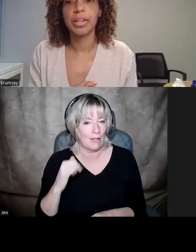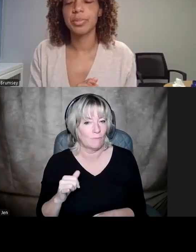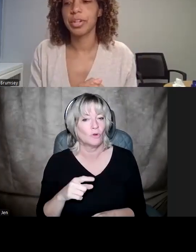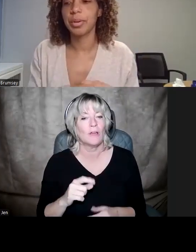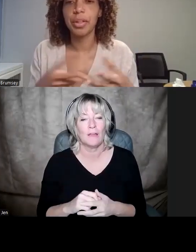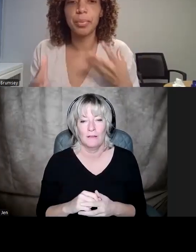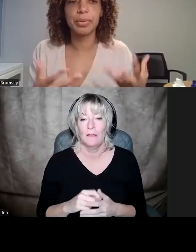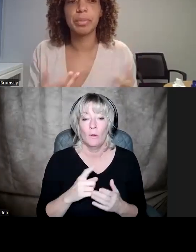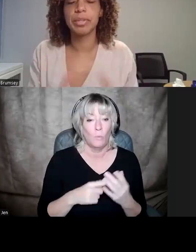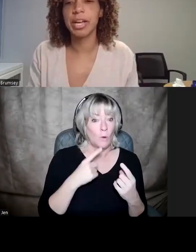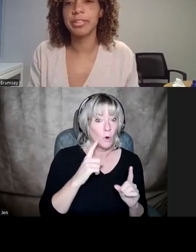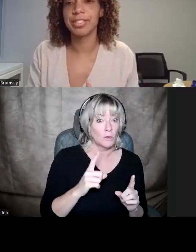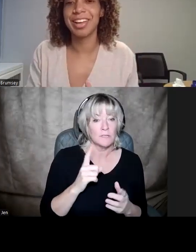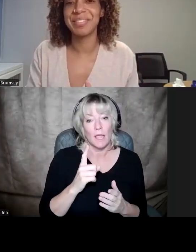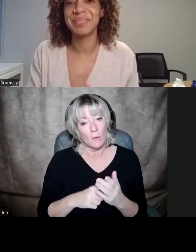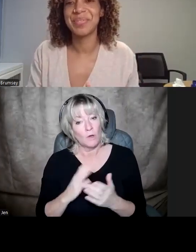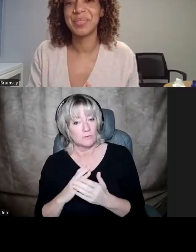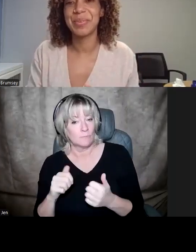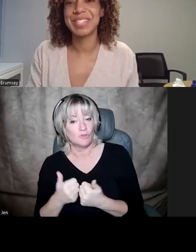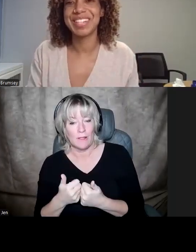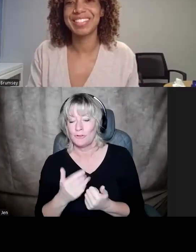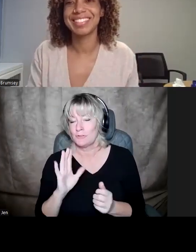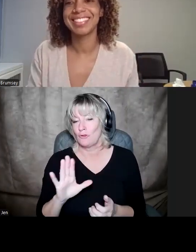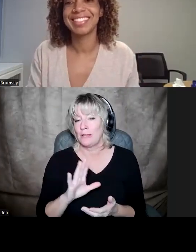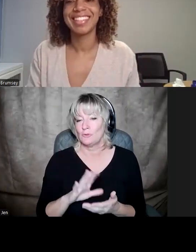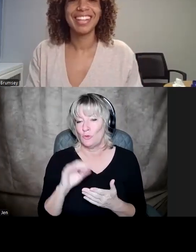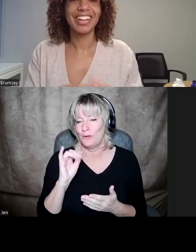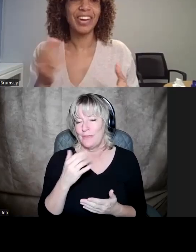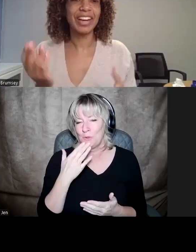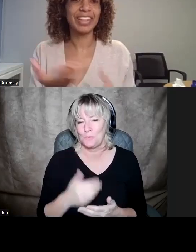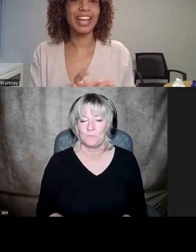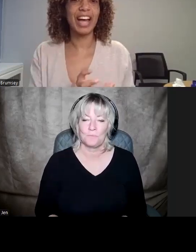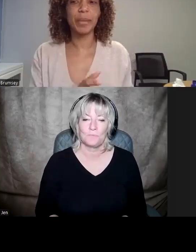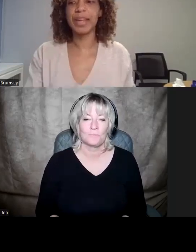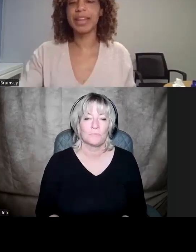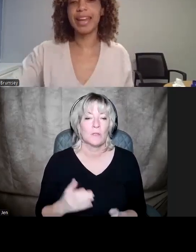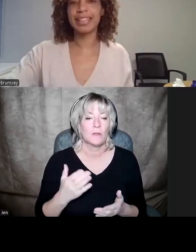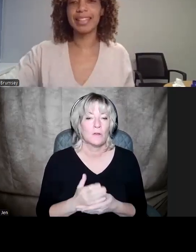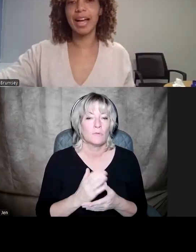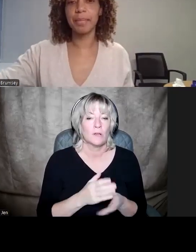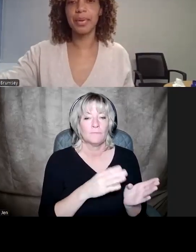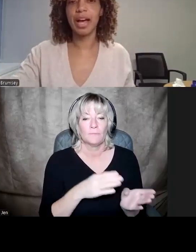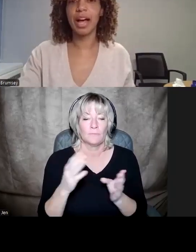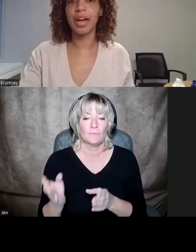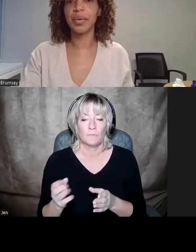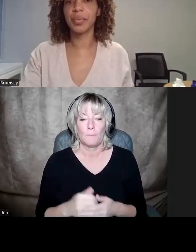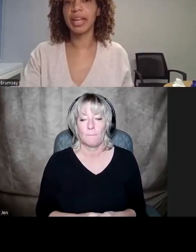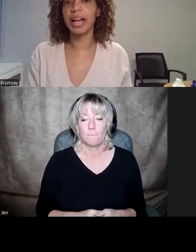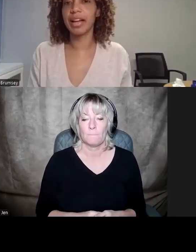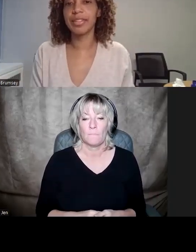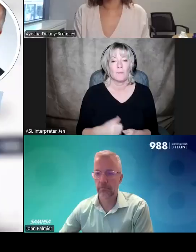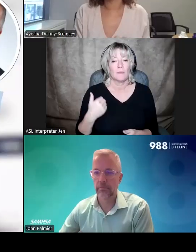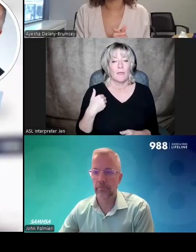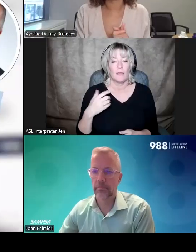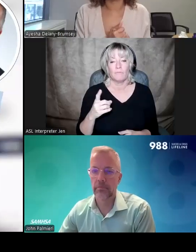what is working well and where some of the challenges lie. So appreciate it. All right. Next up, we